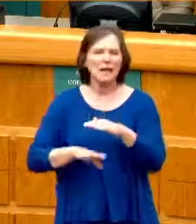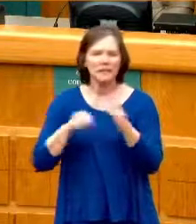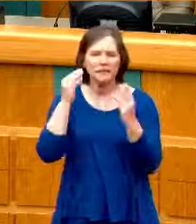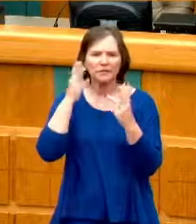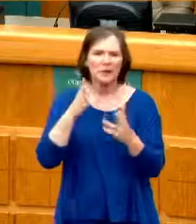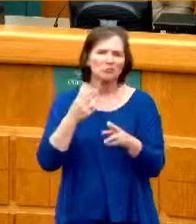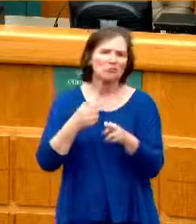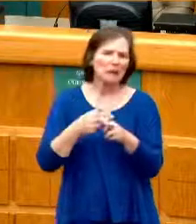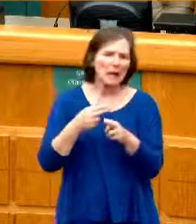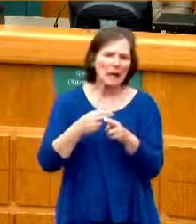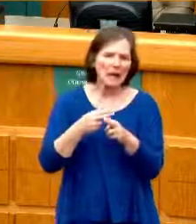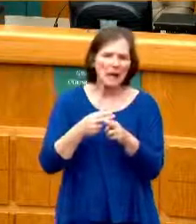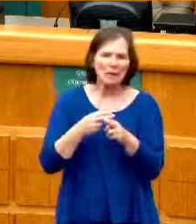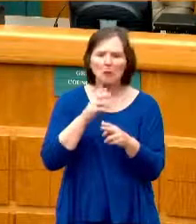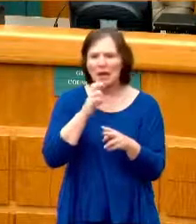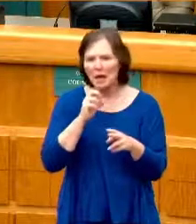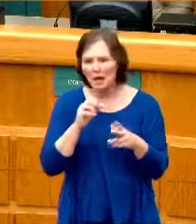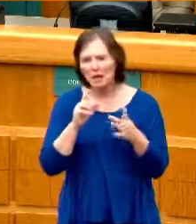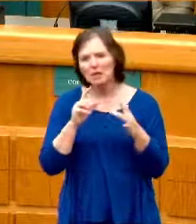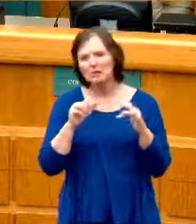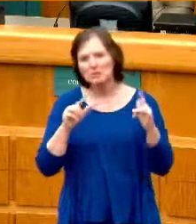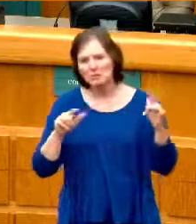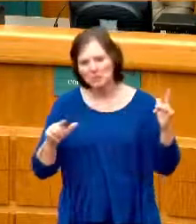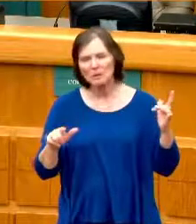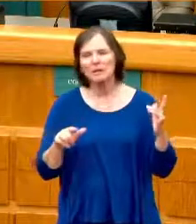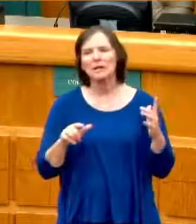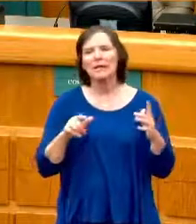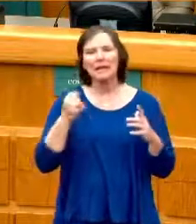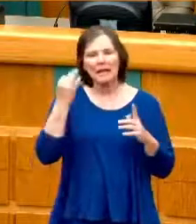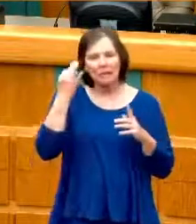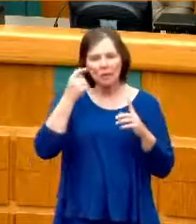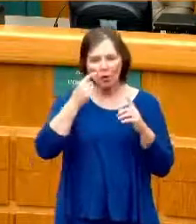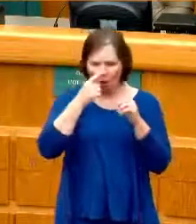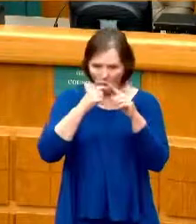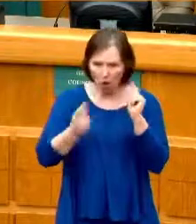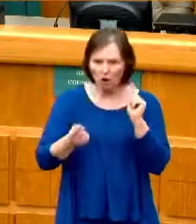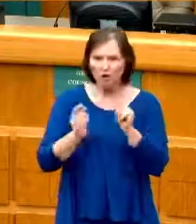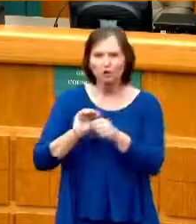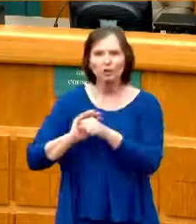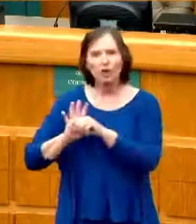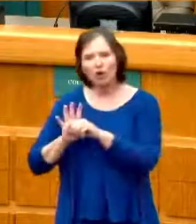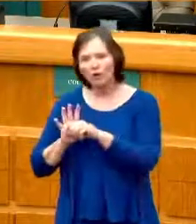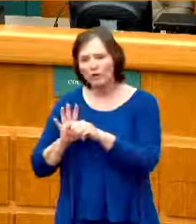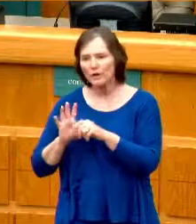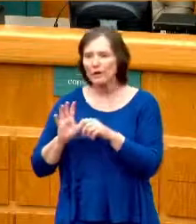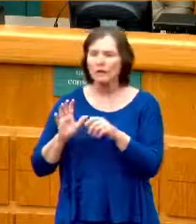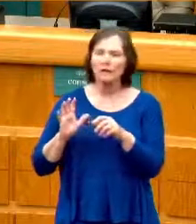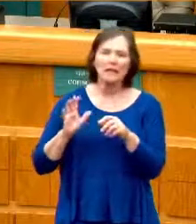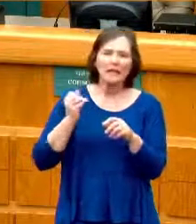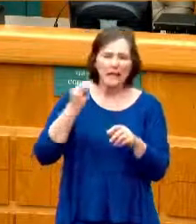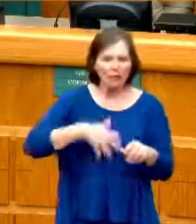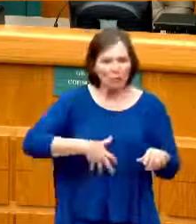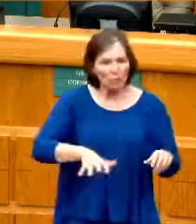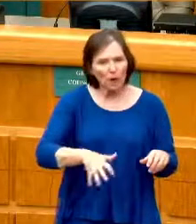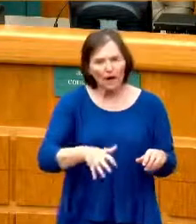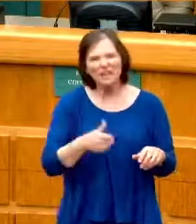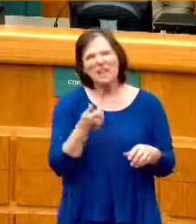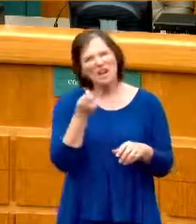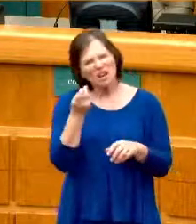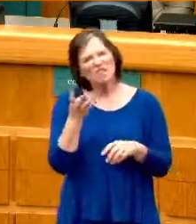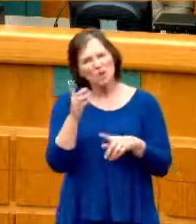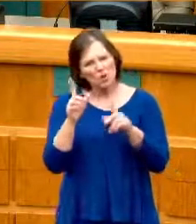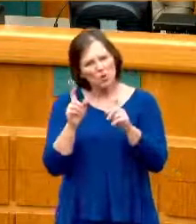your demographics, your date of birth, and then if you're allergic to COVID-19, if you're pregnant, and there's a few other questions about antibodies